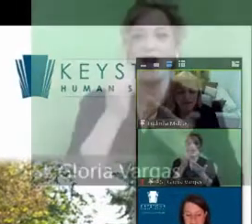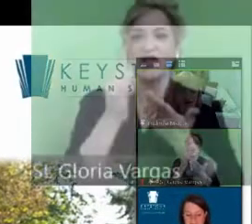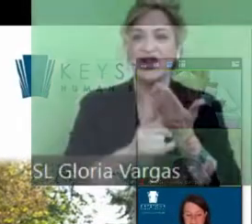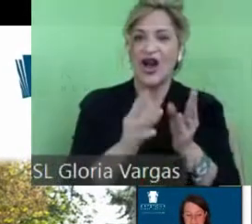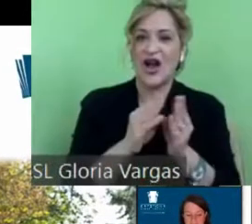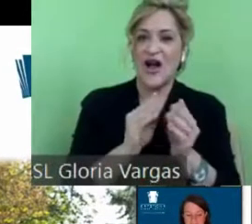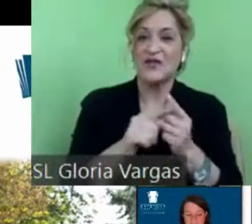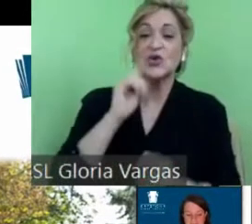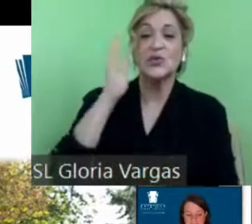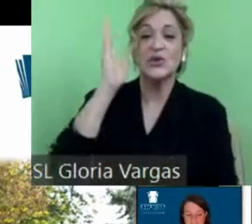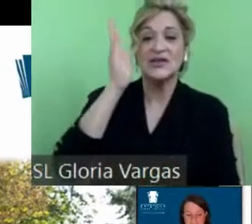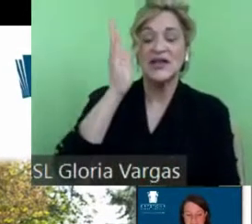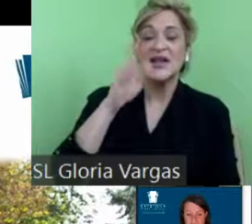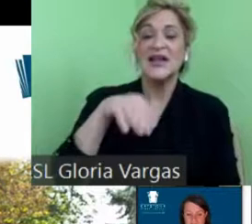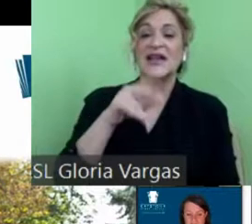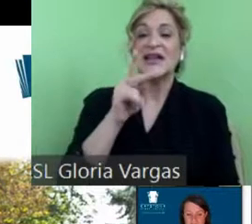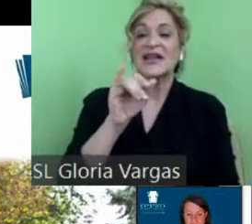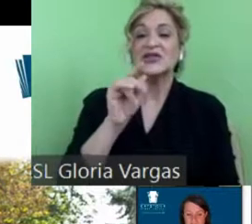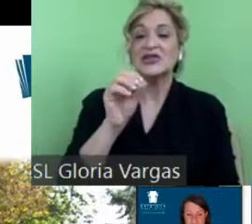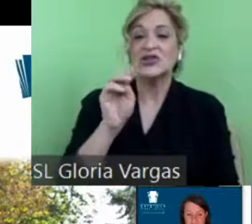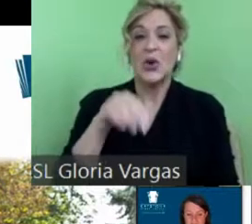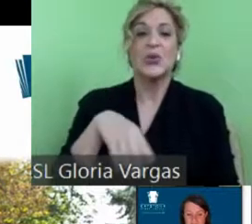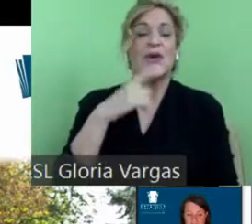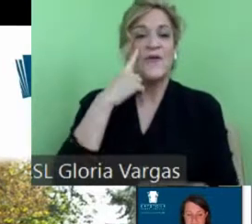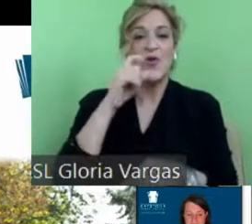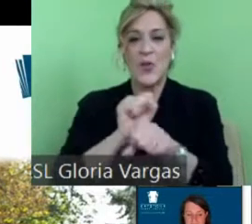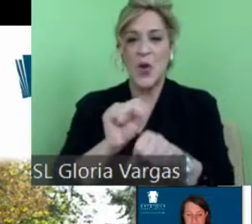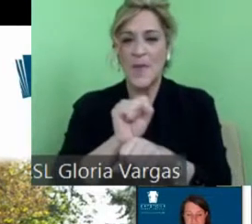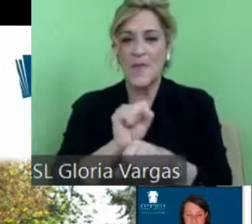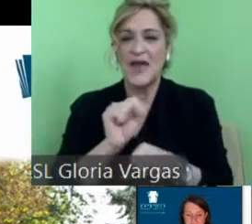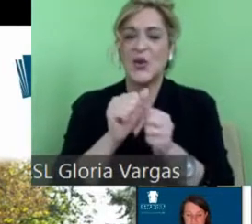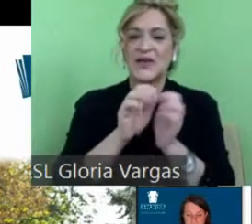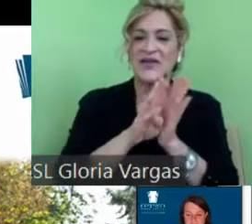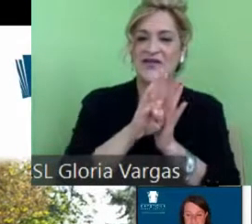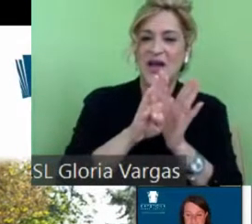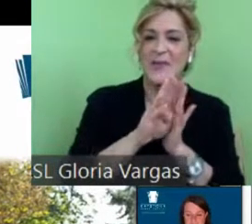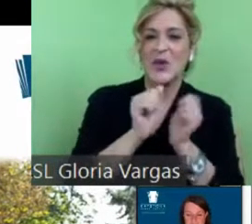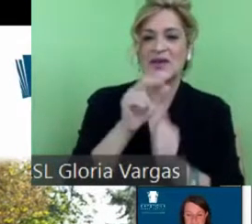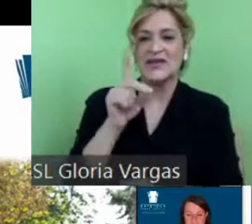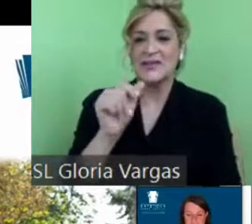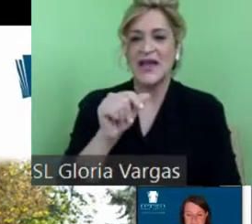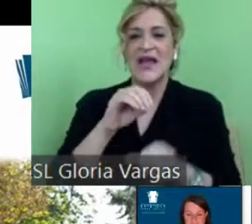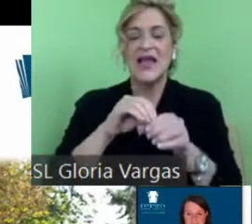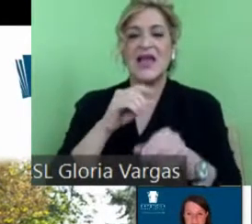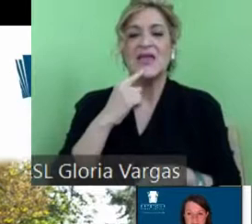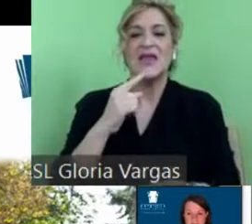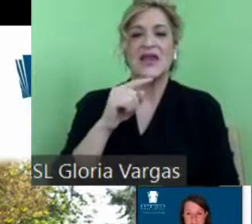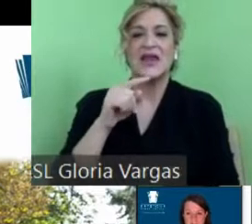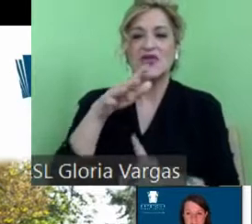present Keystone Moldova expertise on employment of persons with developmental disabilities in the Republic of